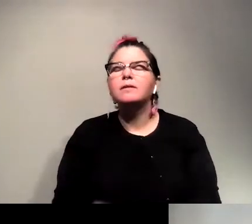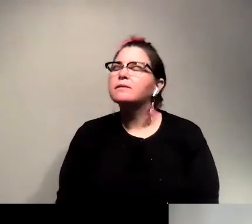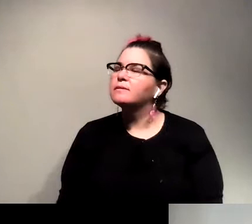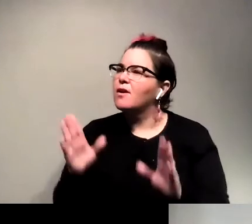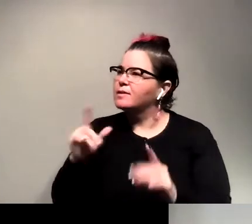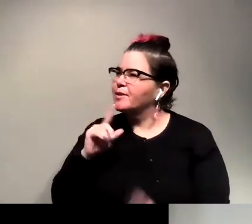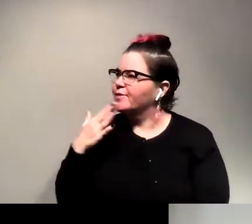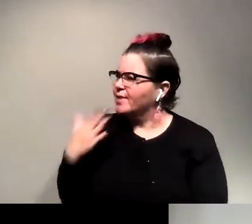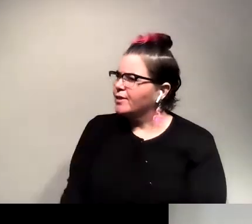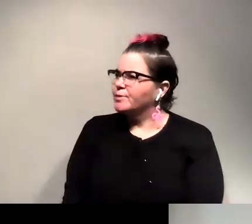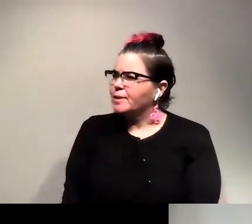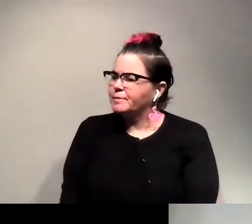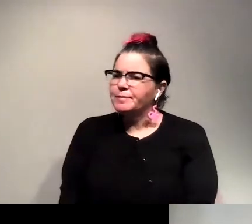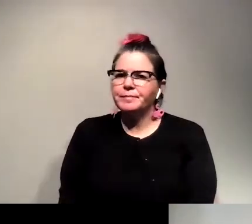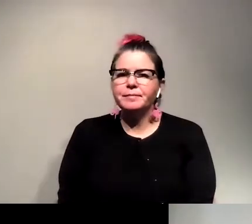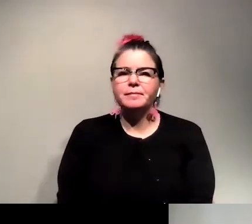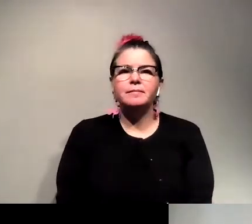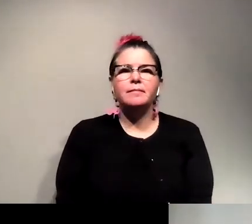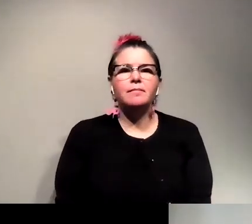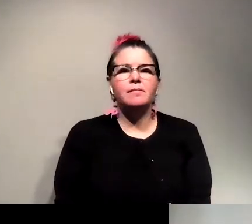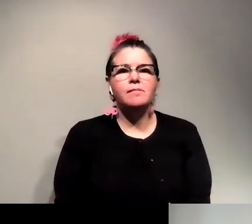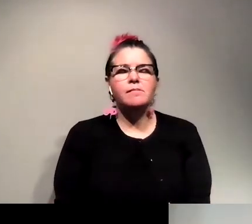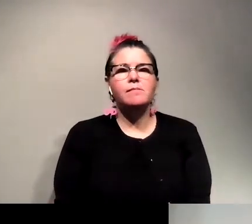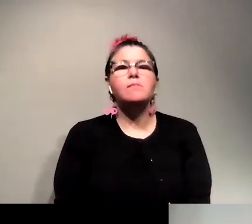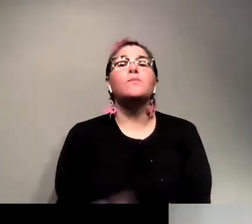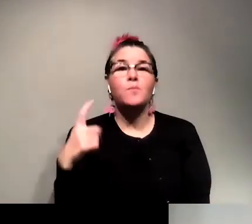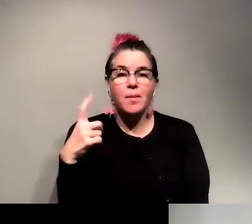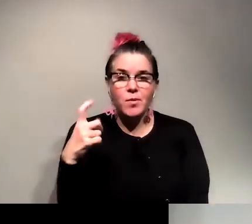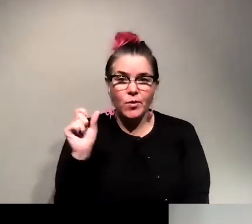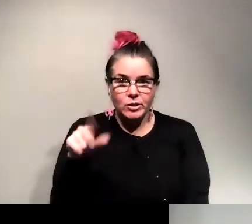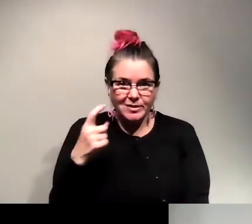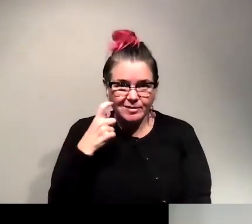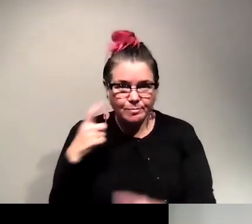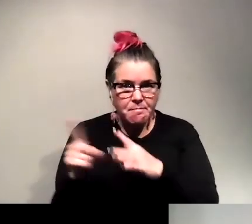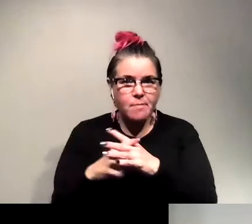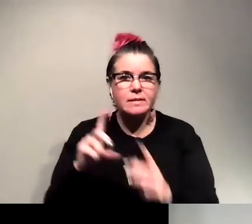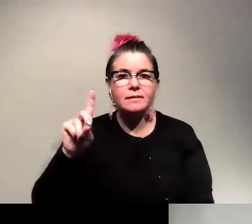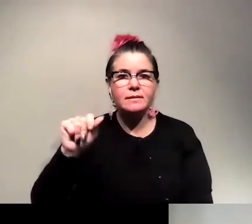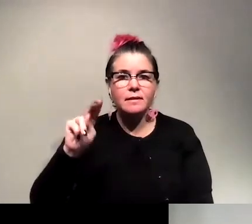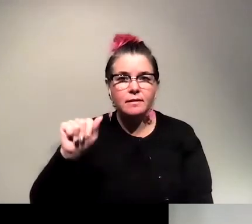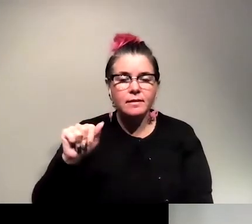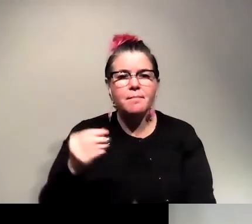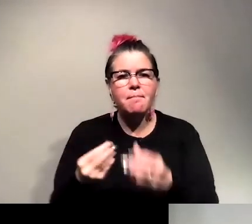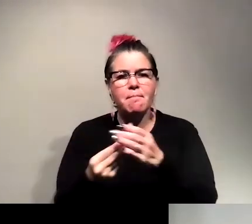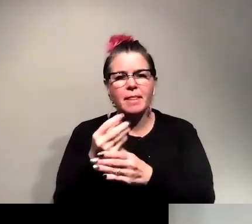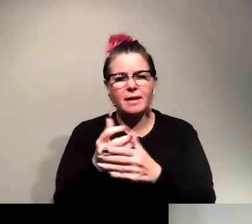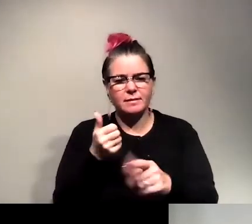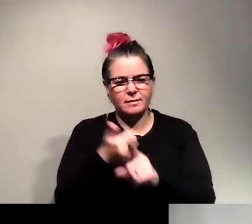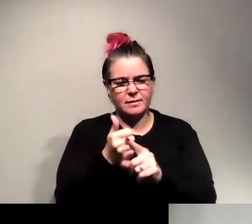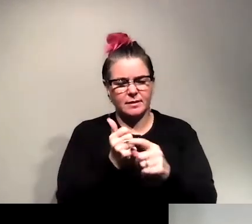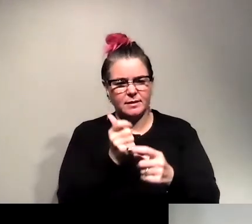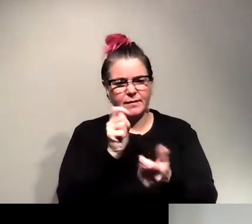you. All right. And then one more question just came in from Dana. Have plants adapted and have